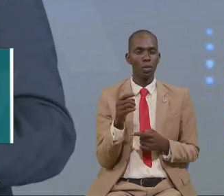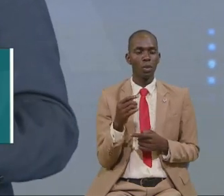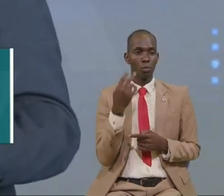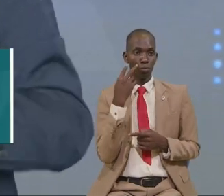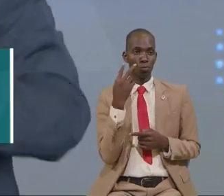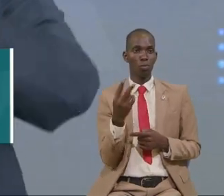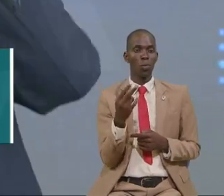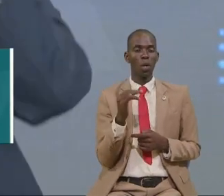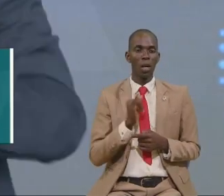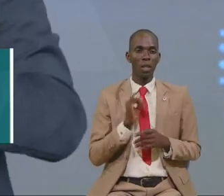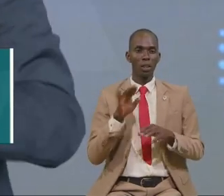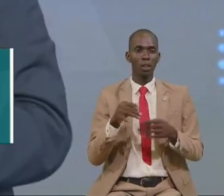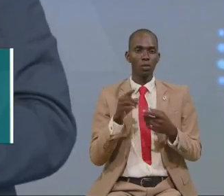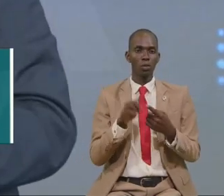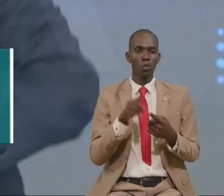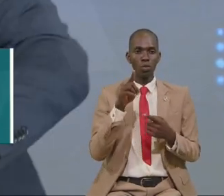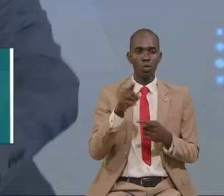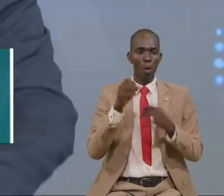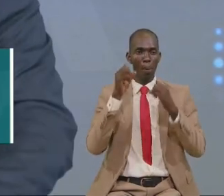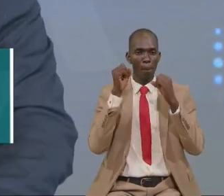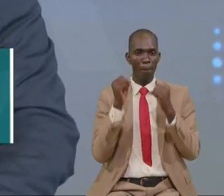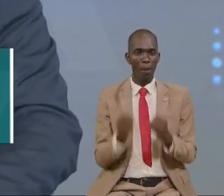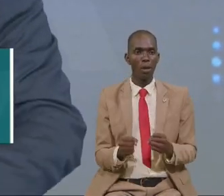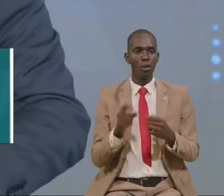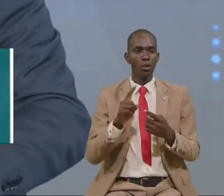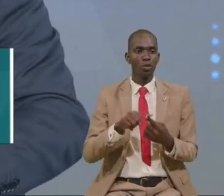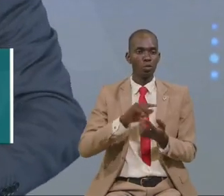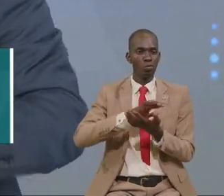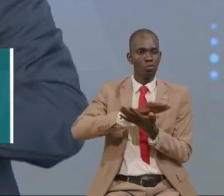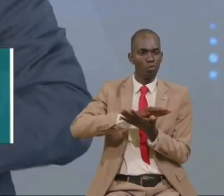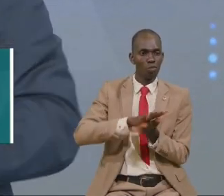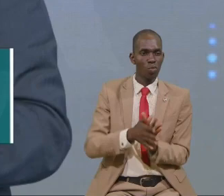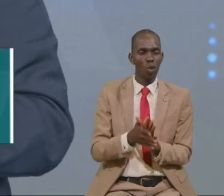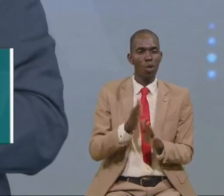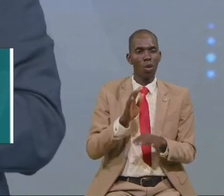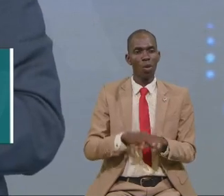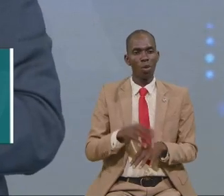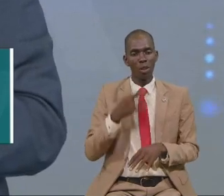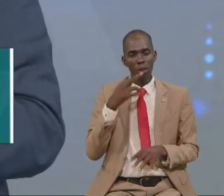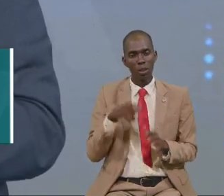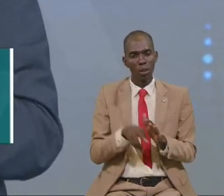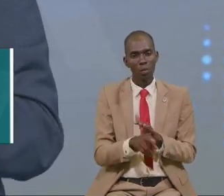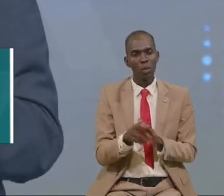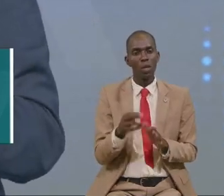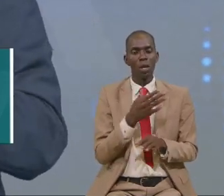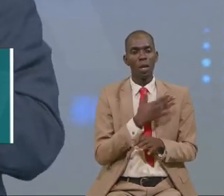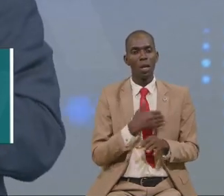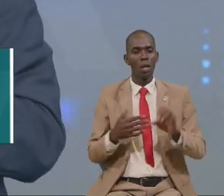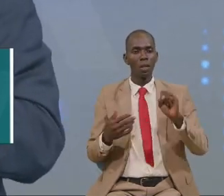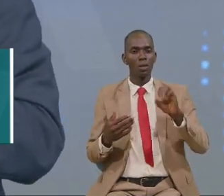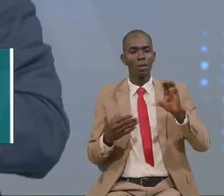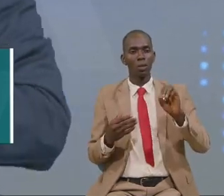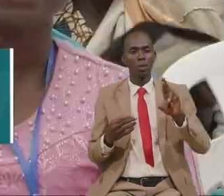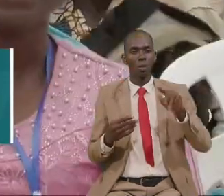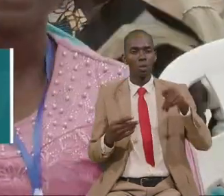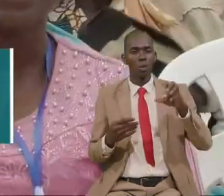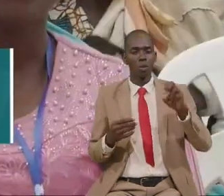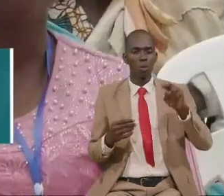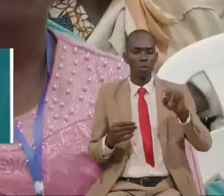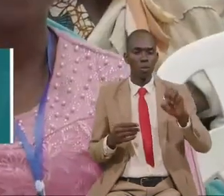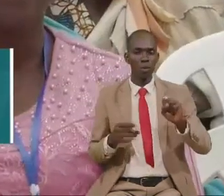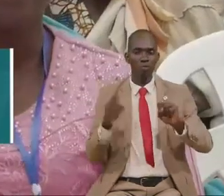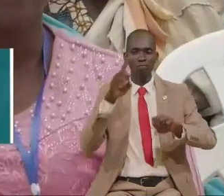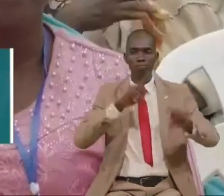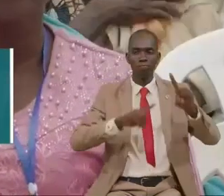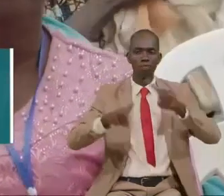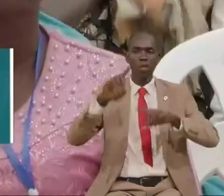give unto you power to tread on serpents and scorpions. Somebody shout, amen. Amen.